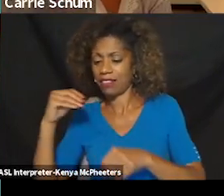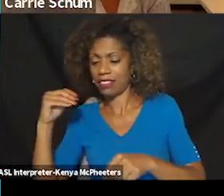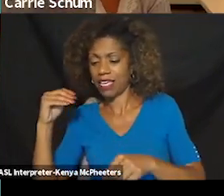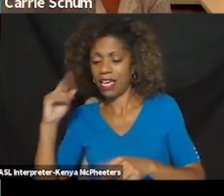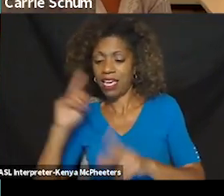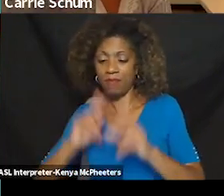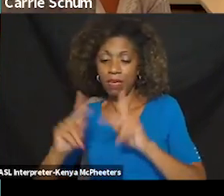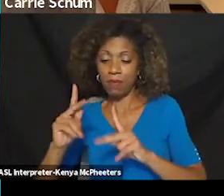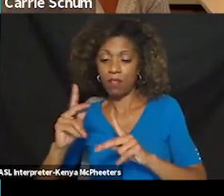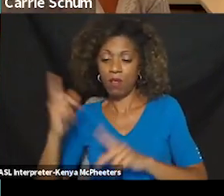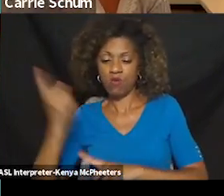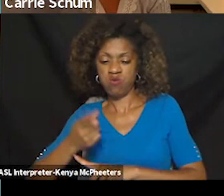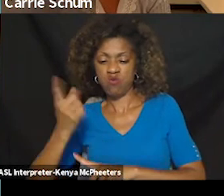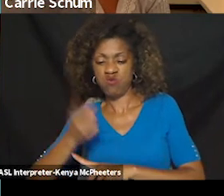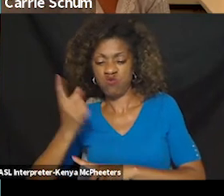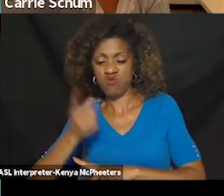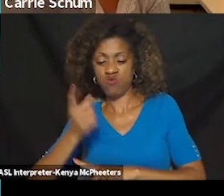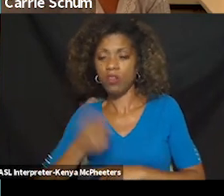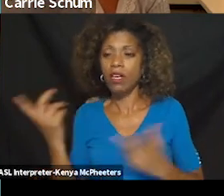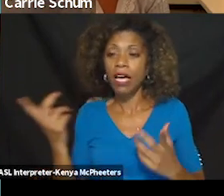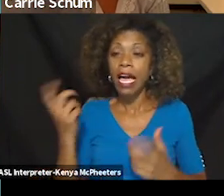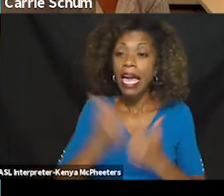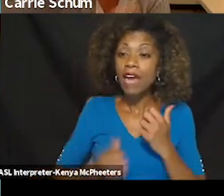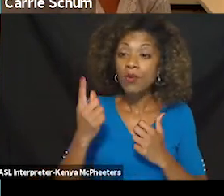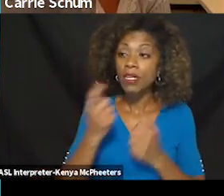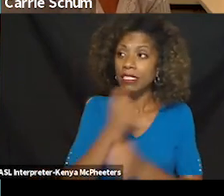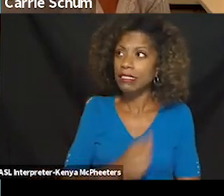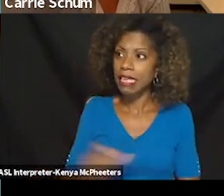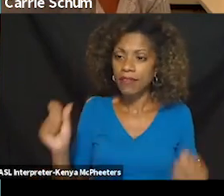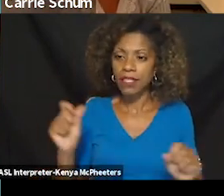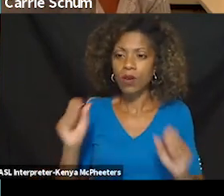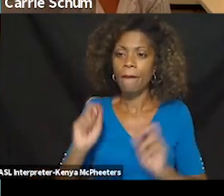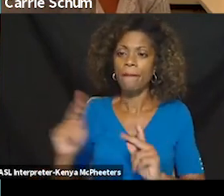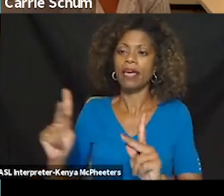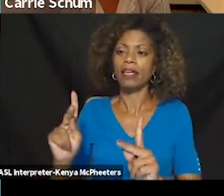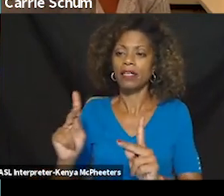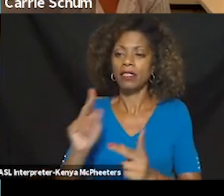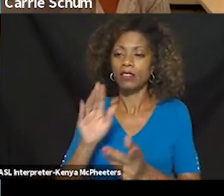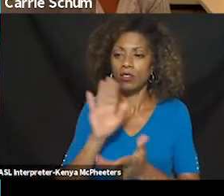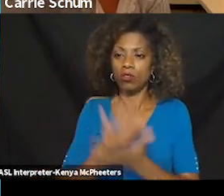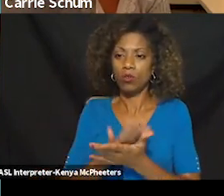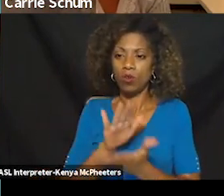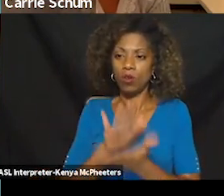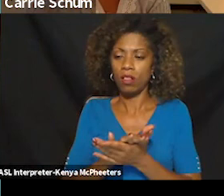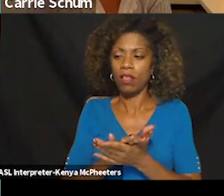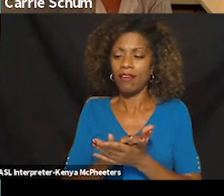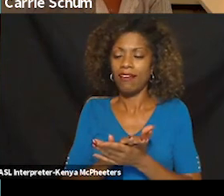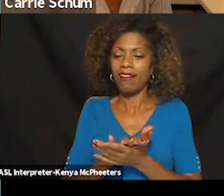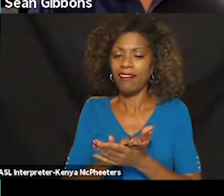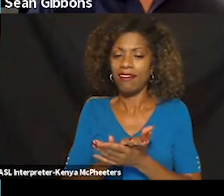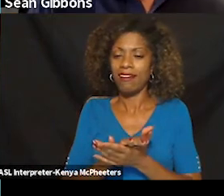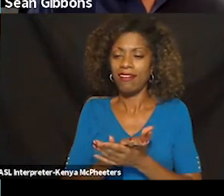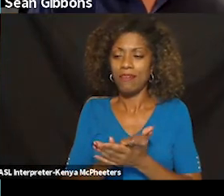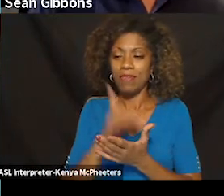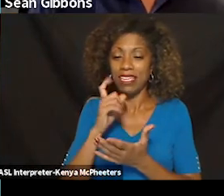this. Everybody safely and happily going back to school is like the dog that does not bark in the night. It's not a news story.